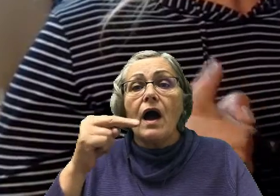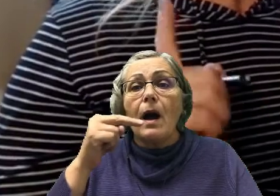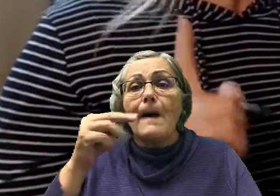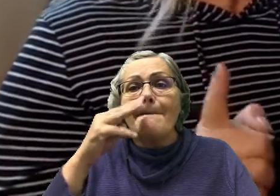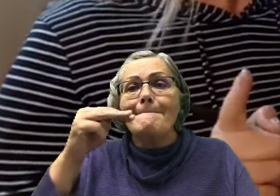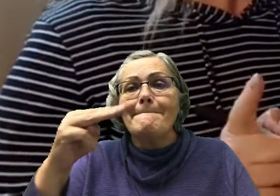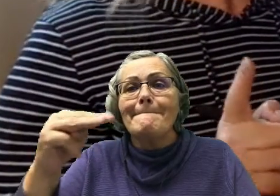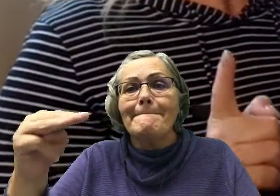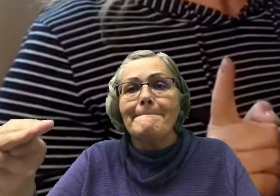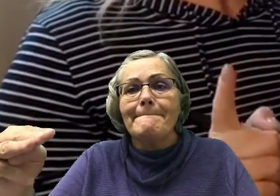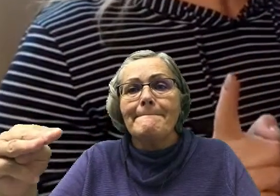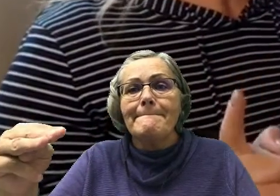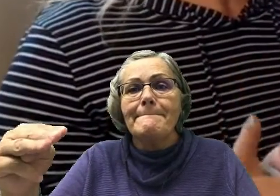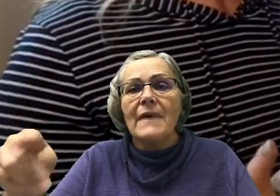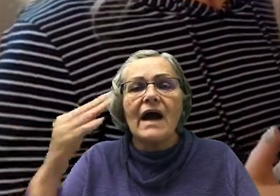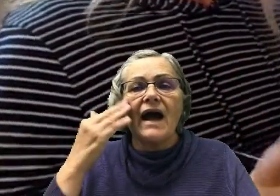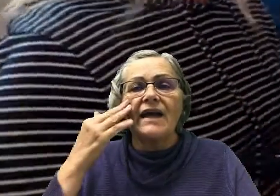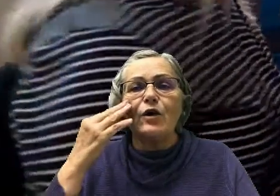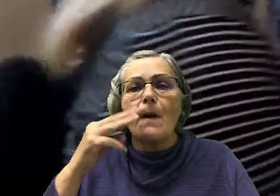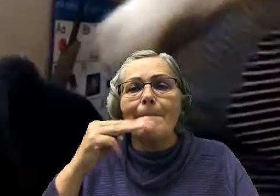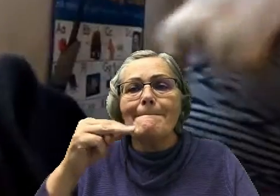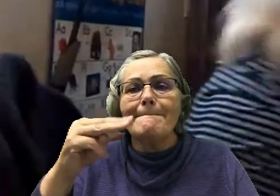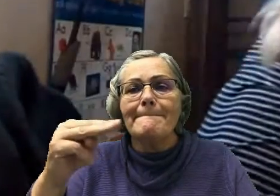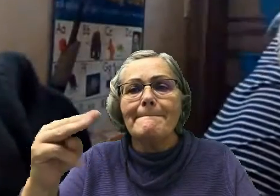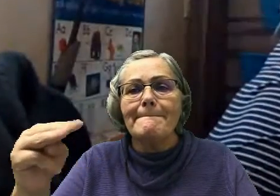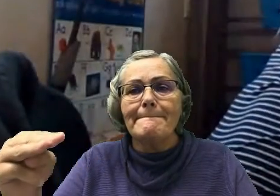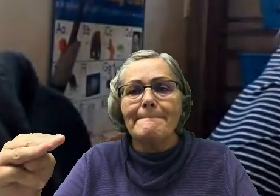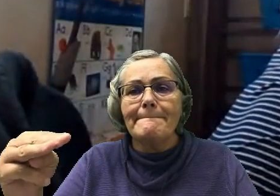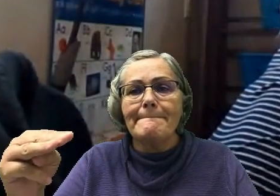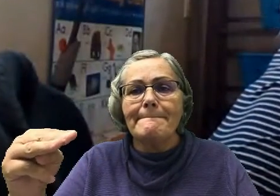letter. That sounds like moon.